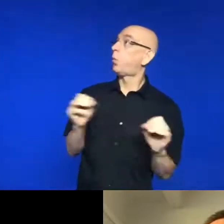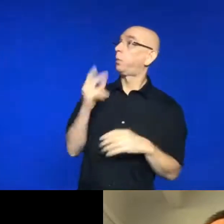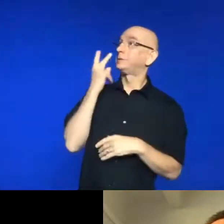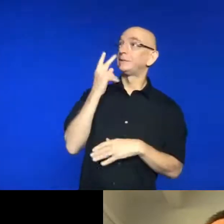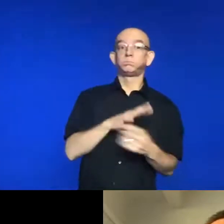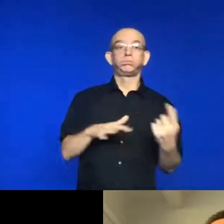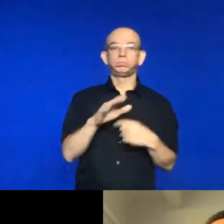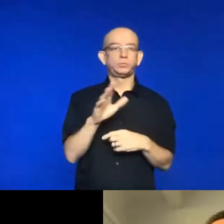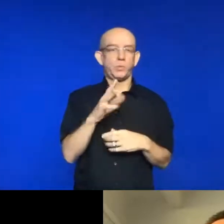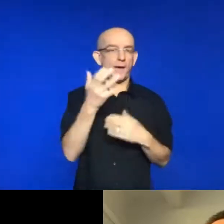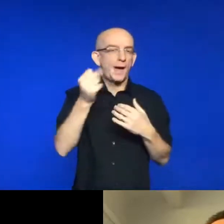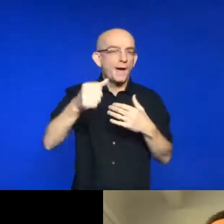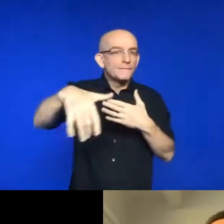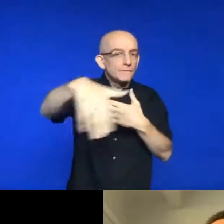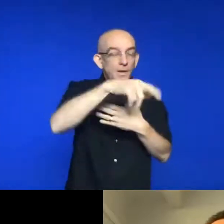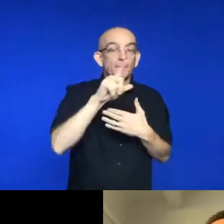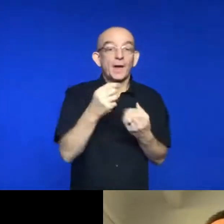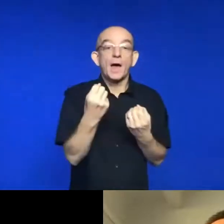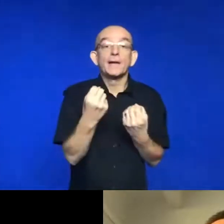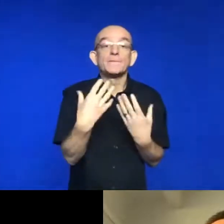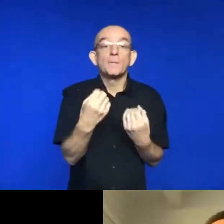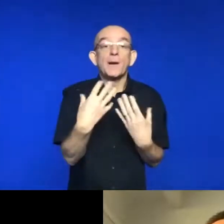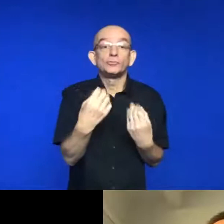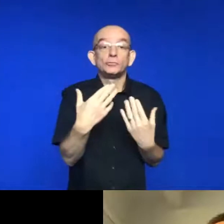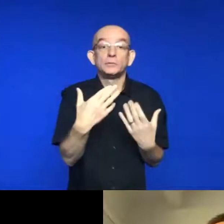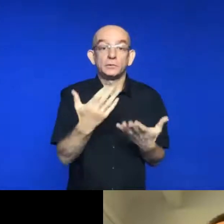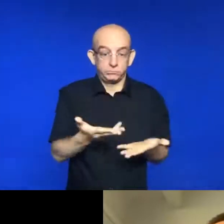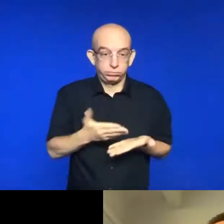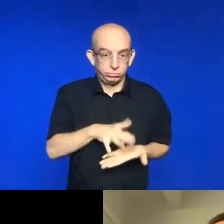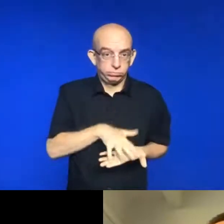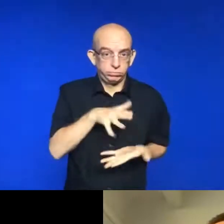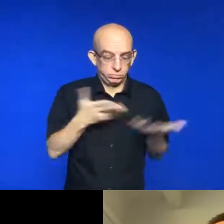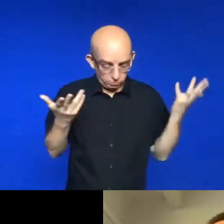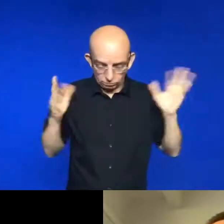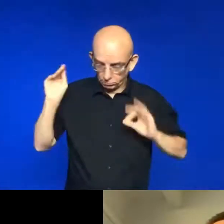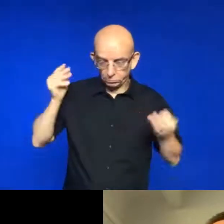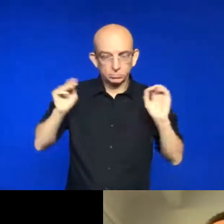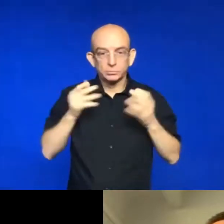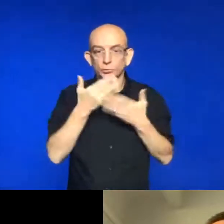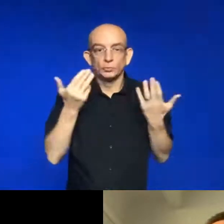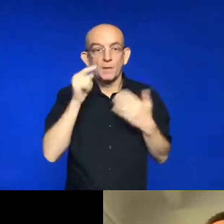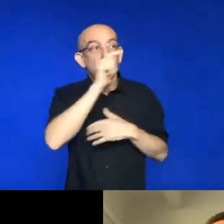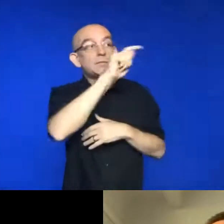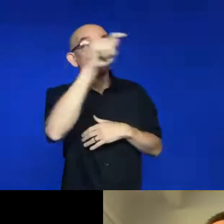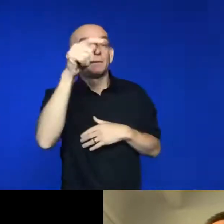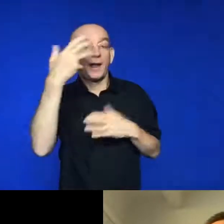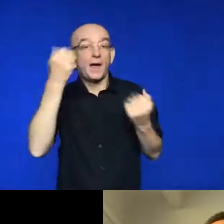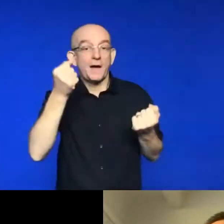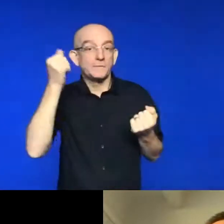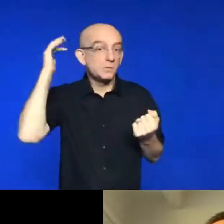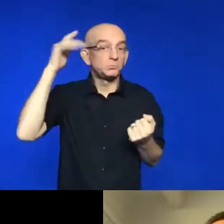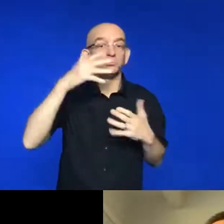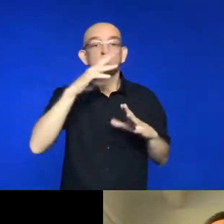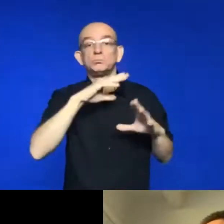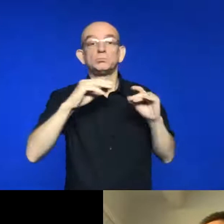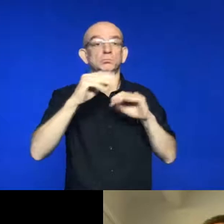data collection ongoing with regards to this specific topic. So we could follow up with the person or with people that have asked